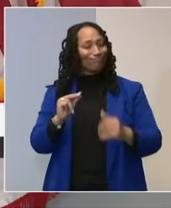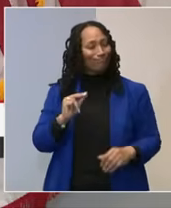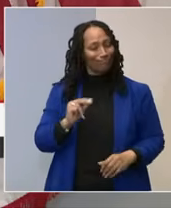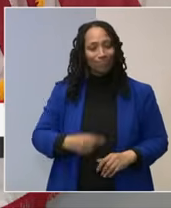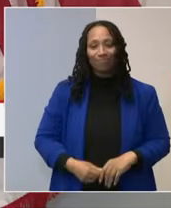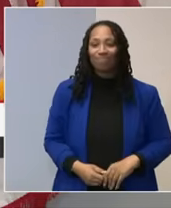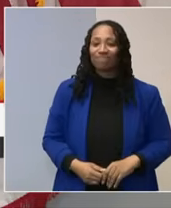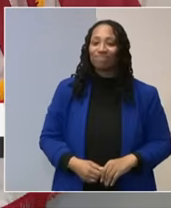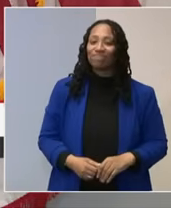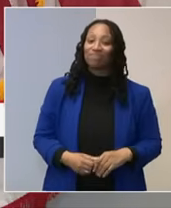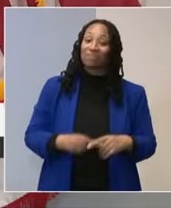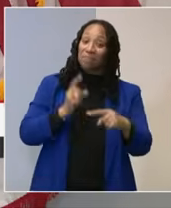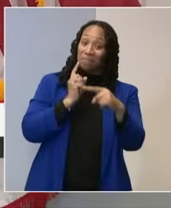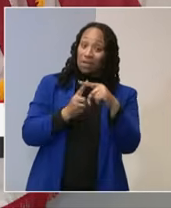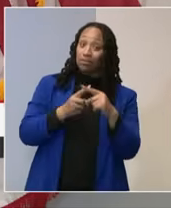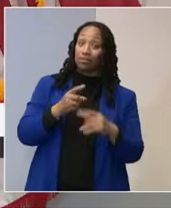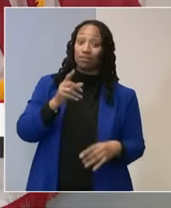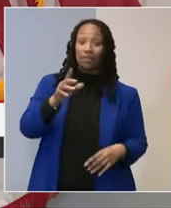short period of time.